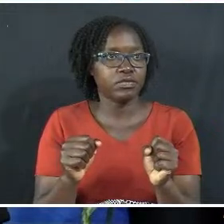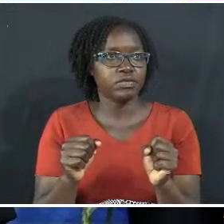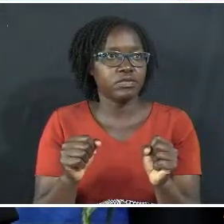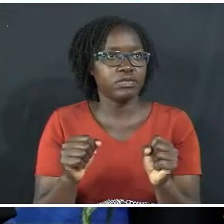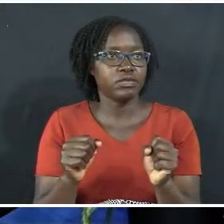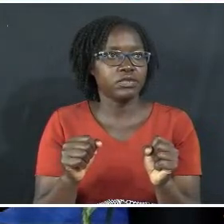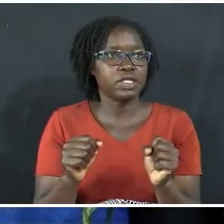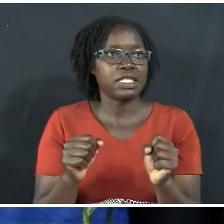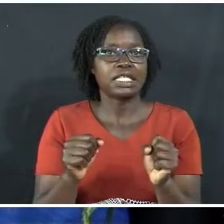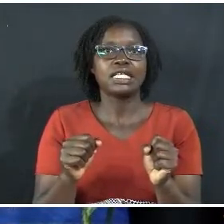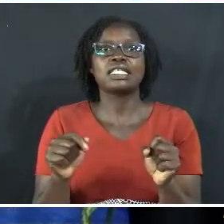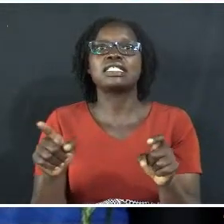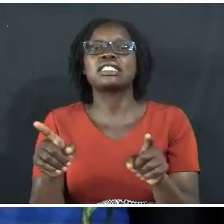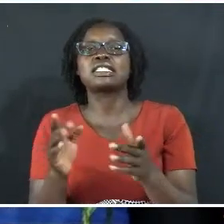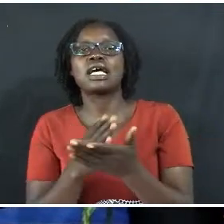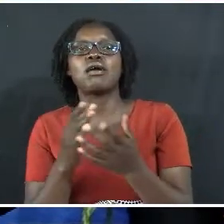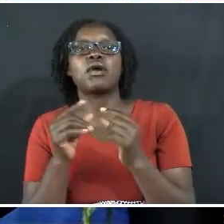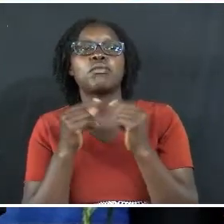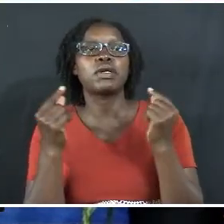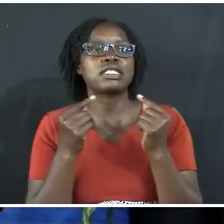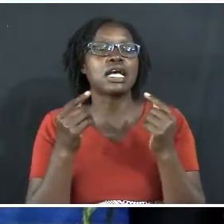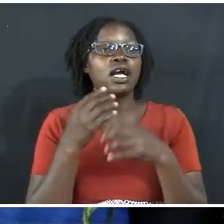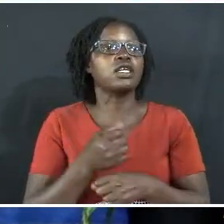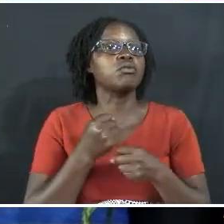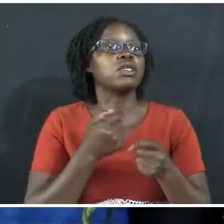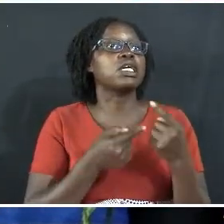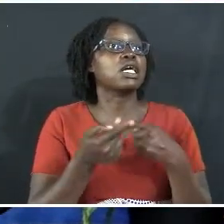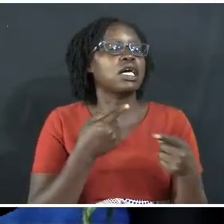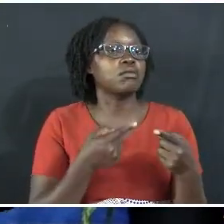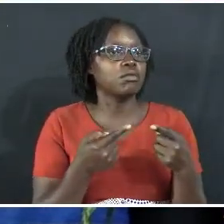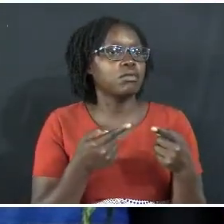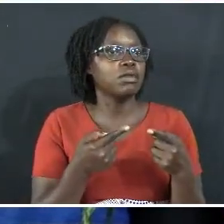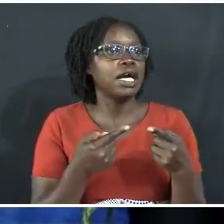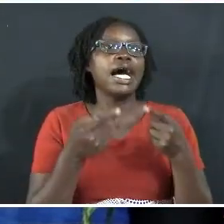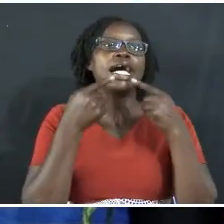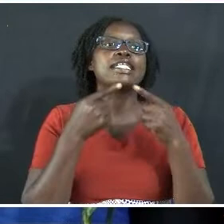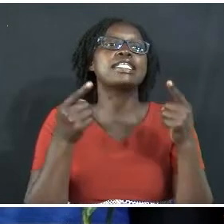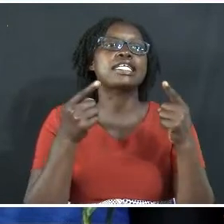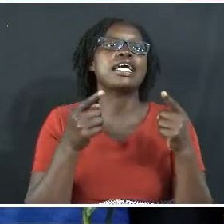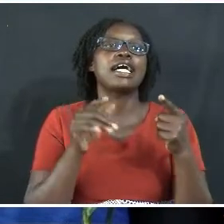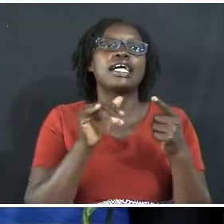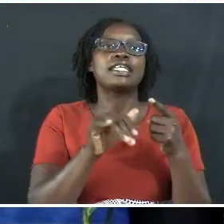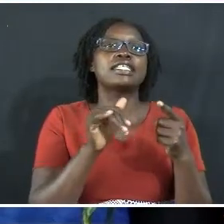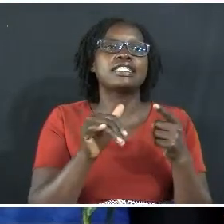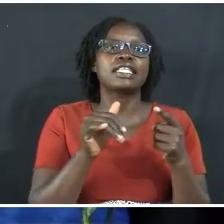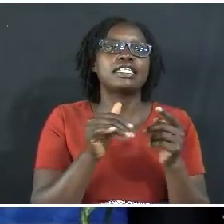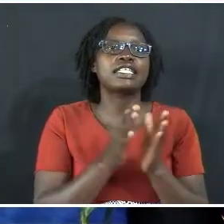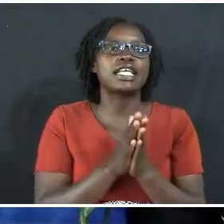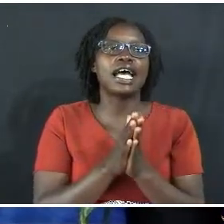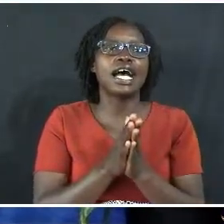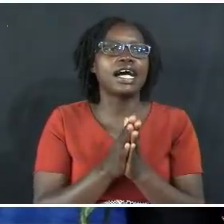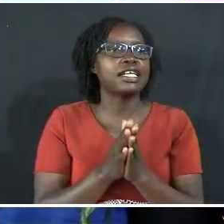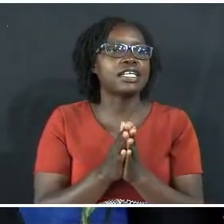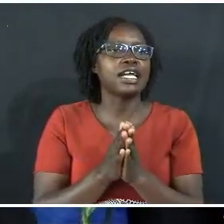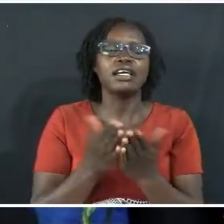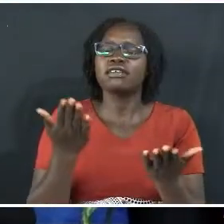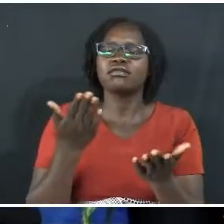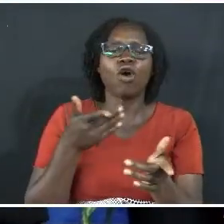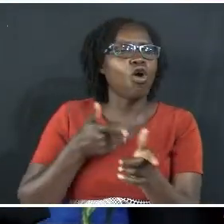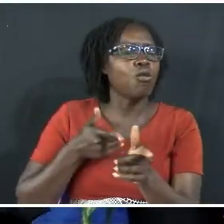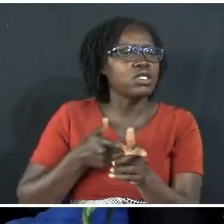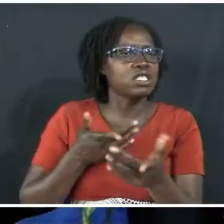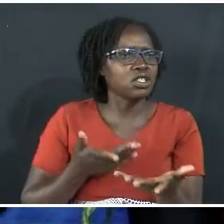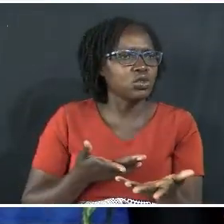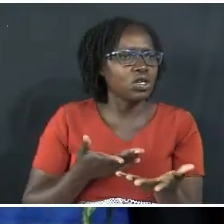If some pastors can boldly come out and declare that they are bisexual